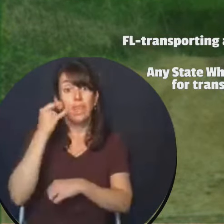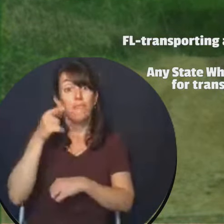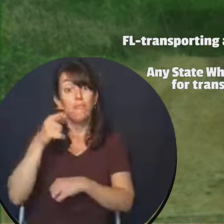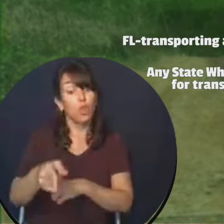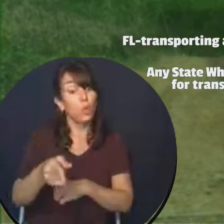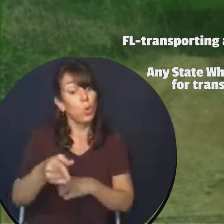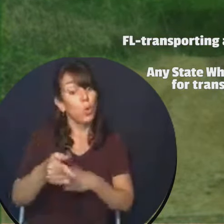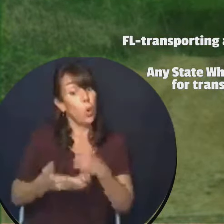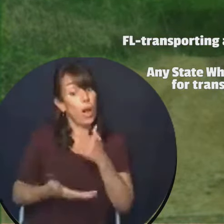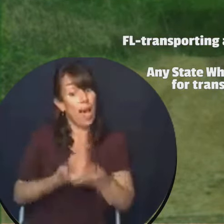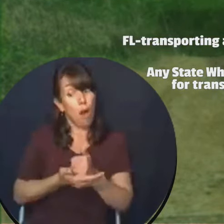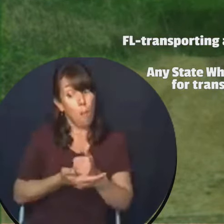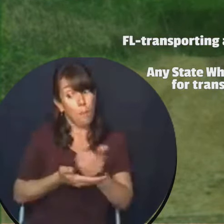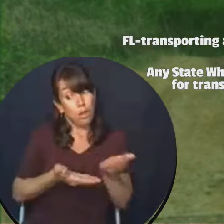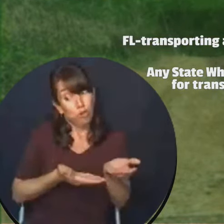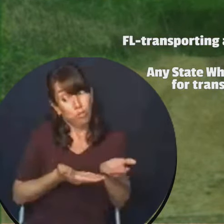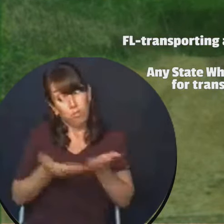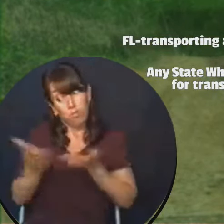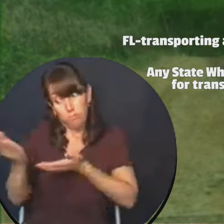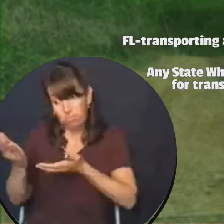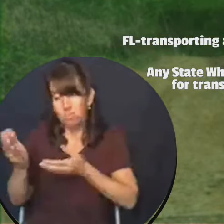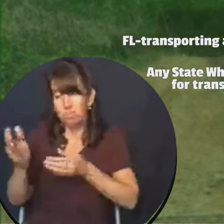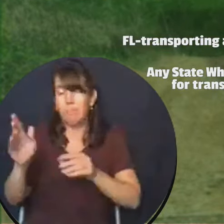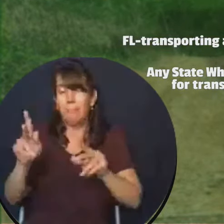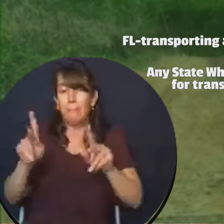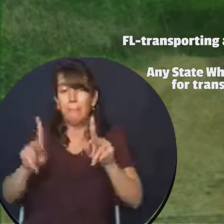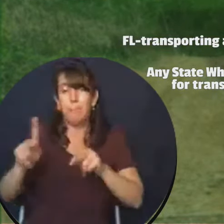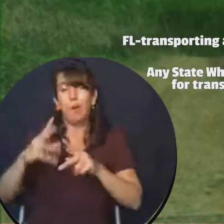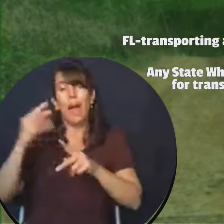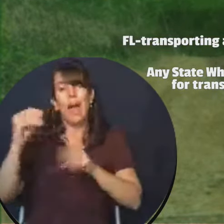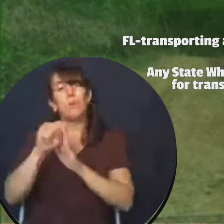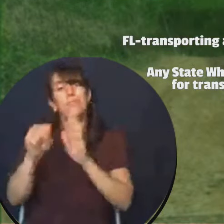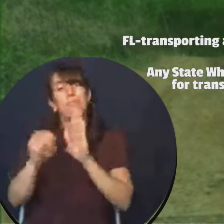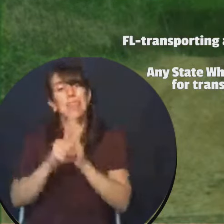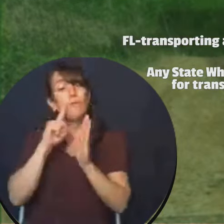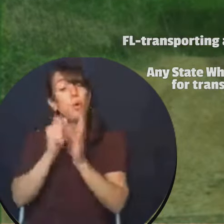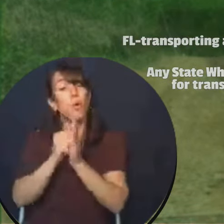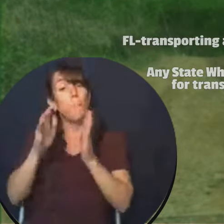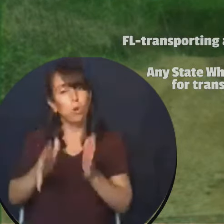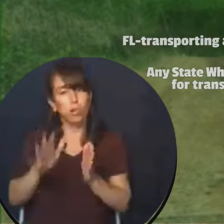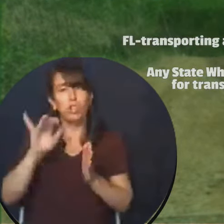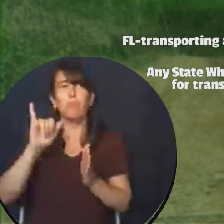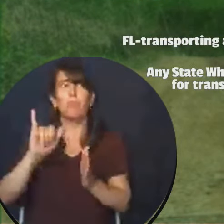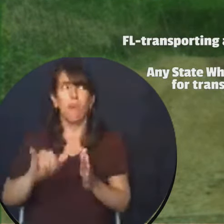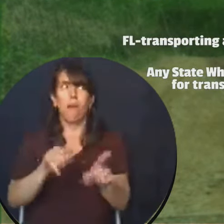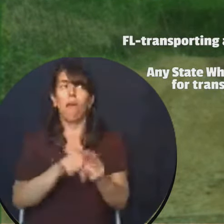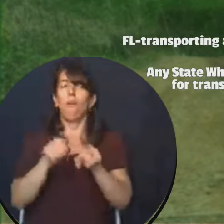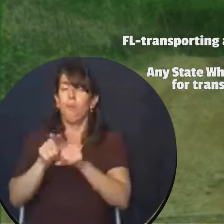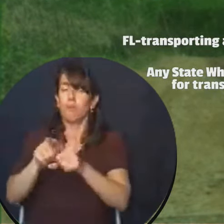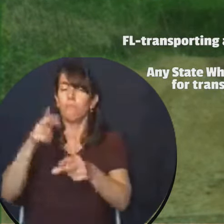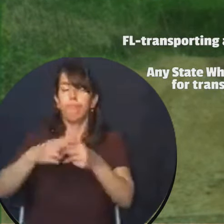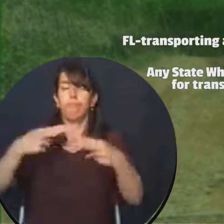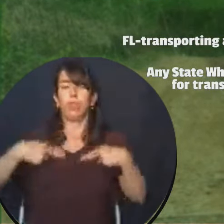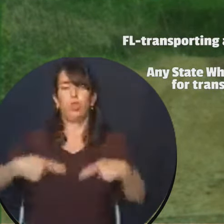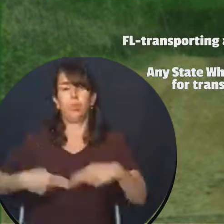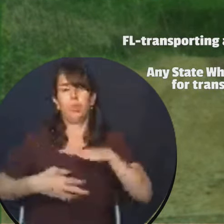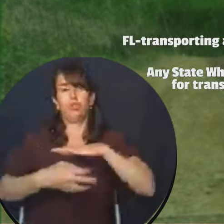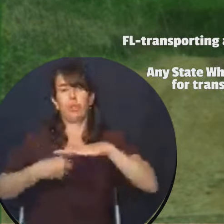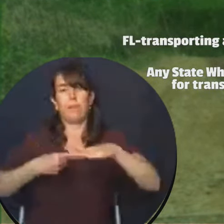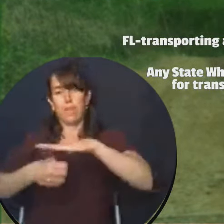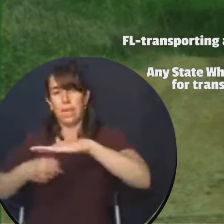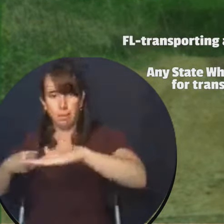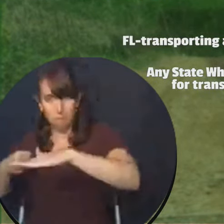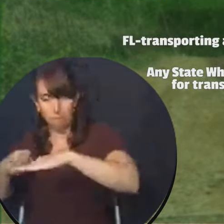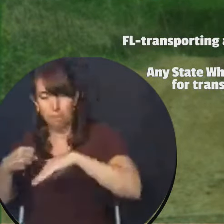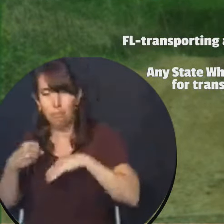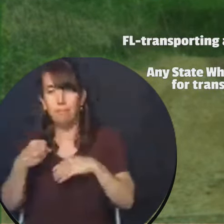abortion services have extreme chilling effect. And it's also the usage of things like medical licensing laws to prosecute